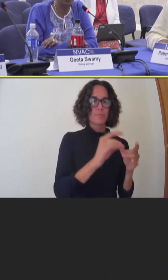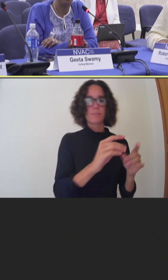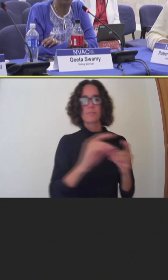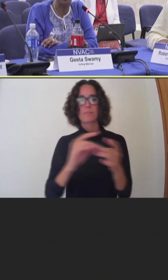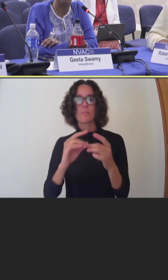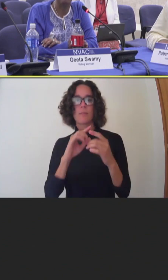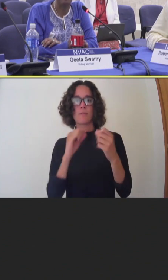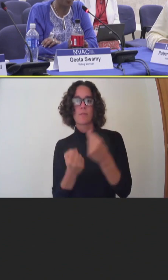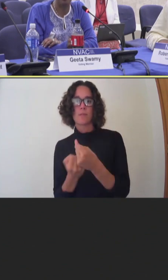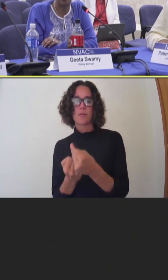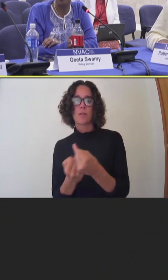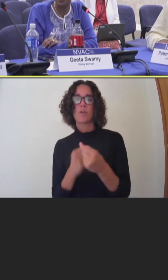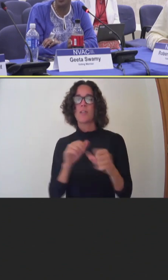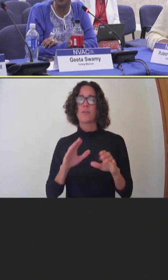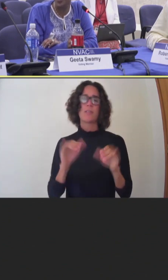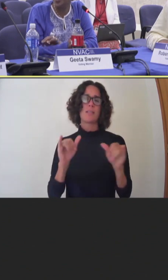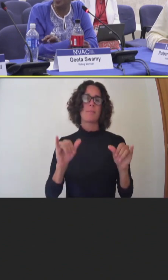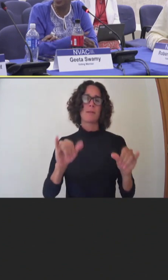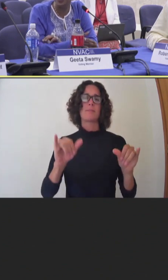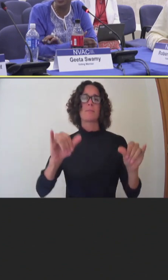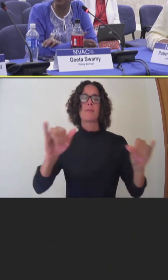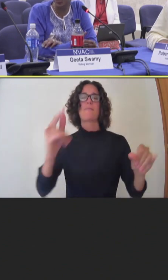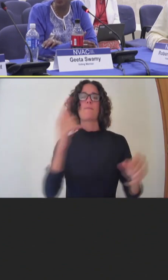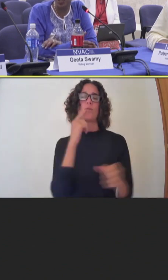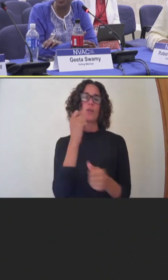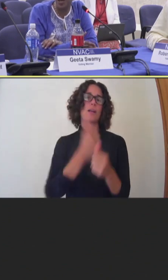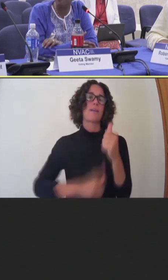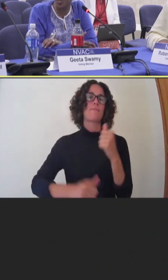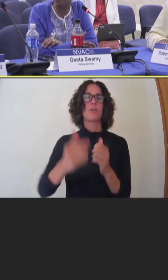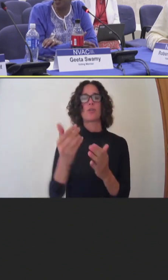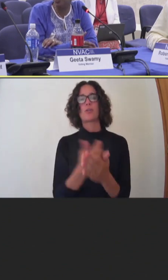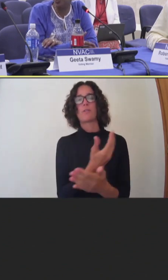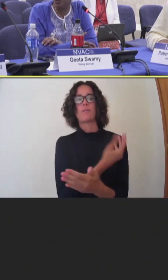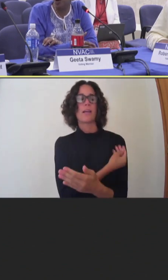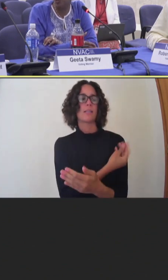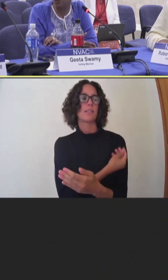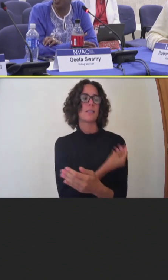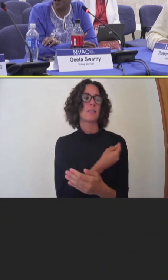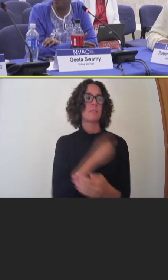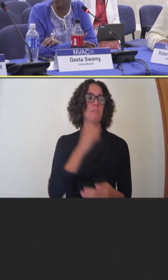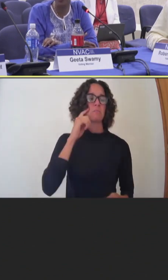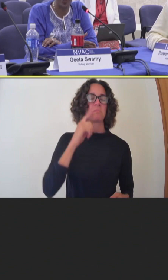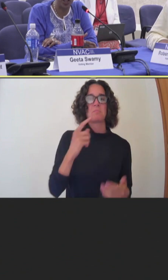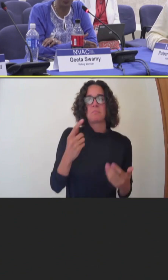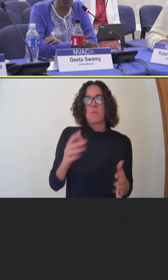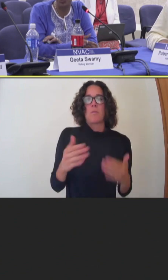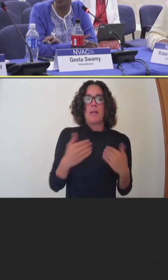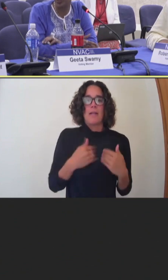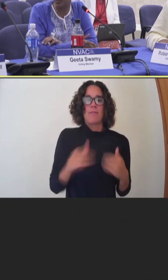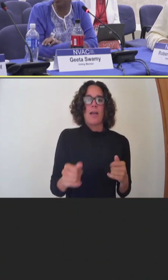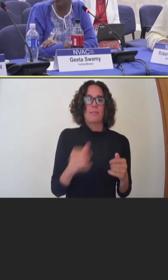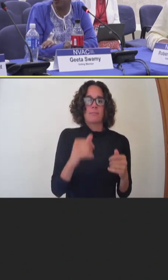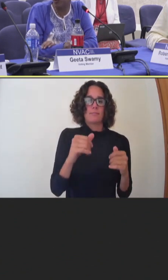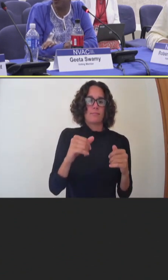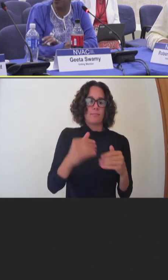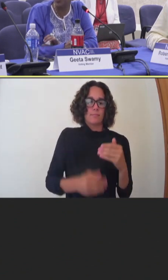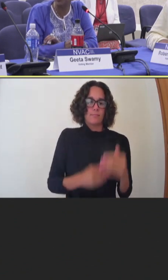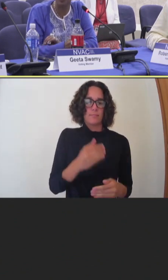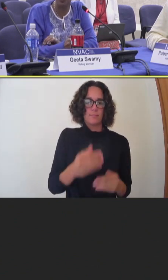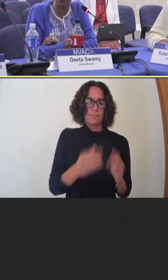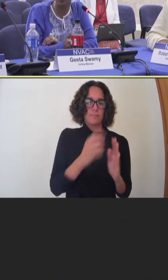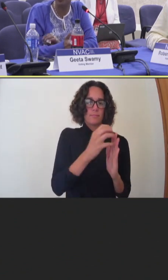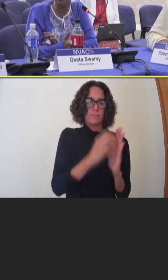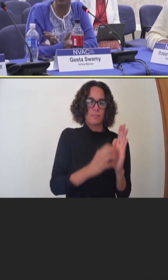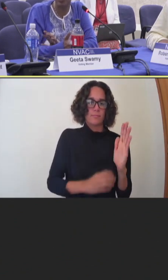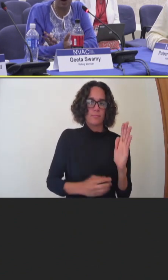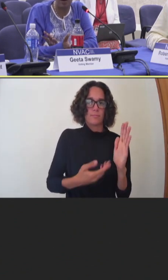the same thing for every new vaccine. It seems like we could have that playbook already written out for what you would be doing going forward, depending on